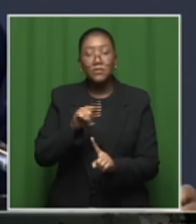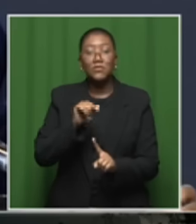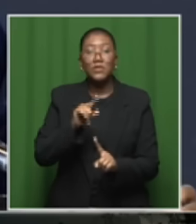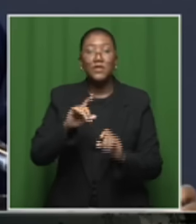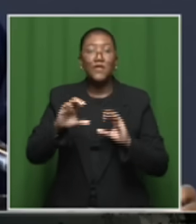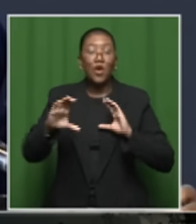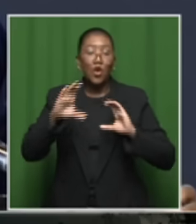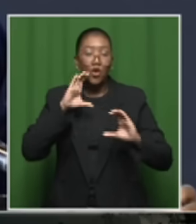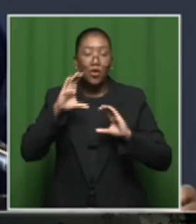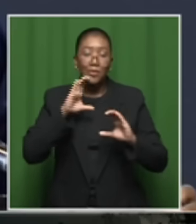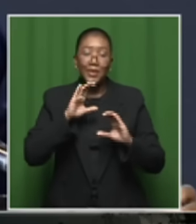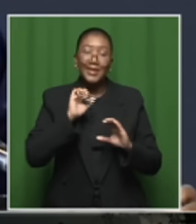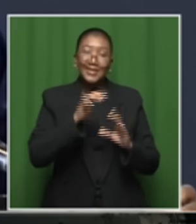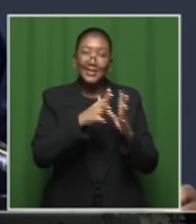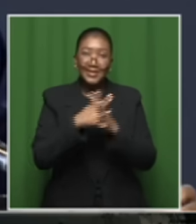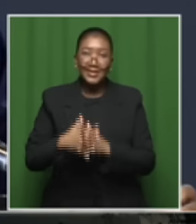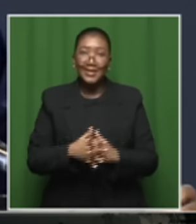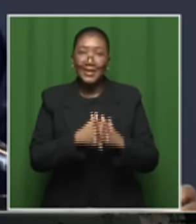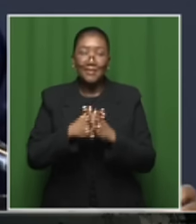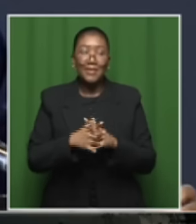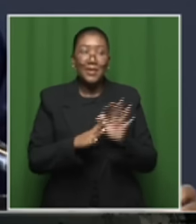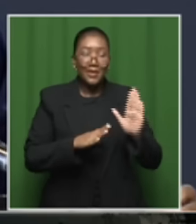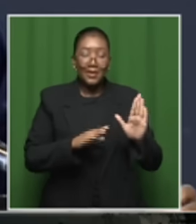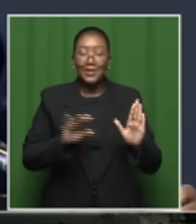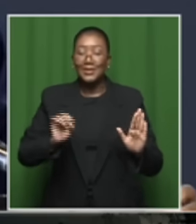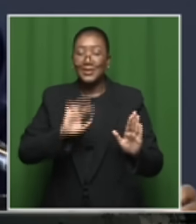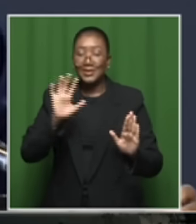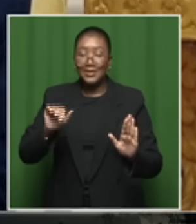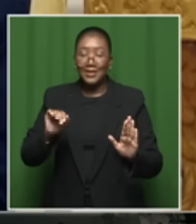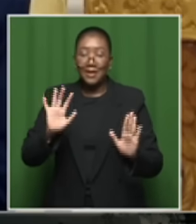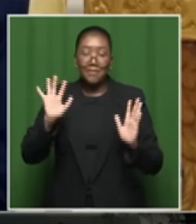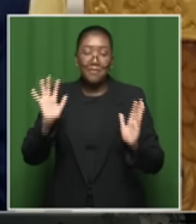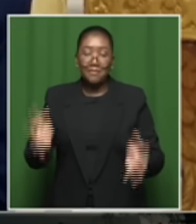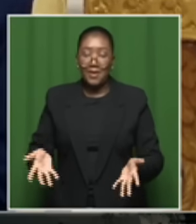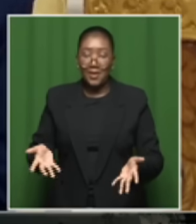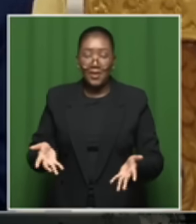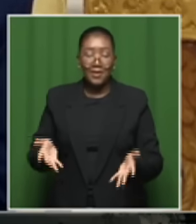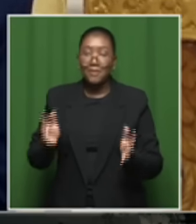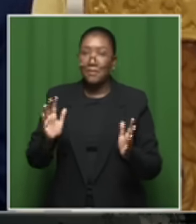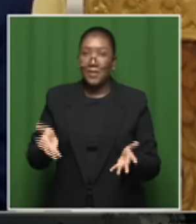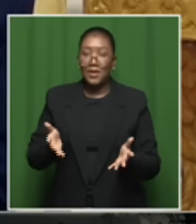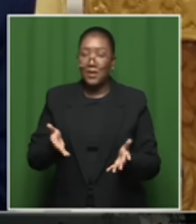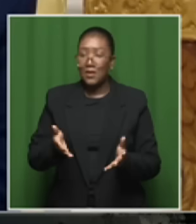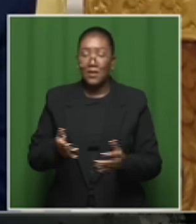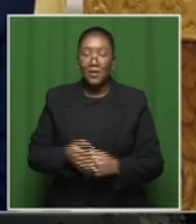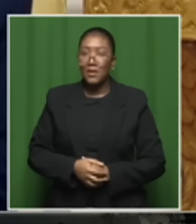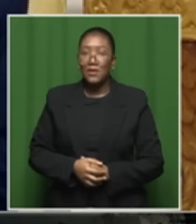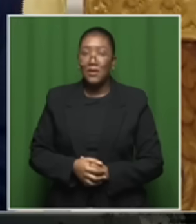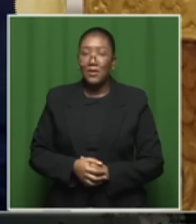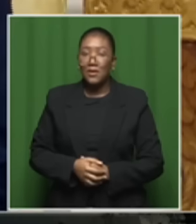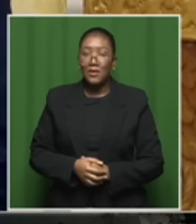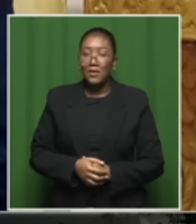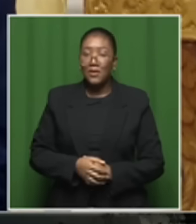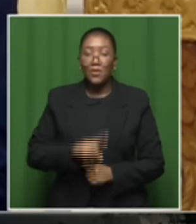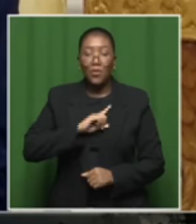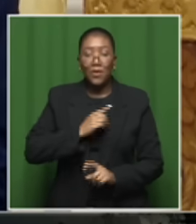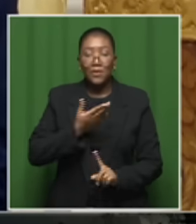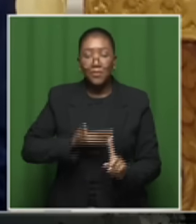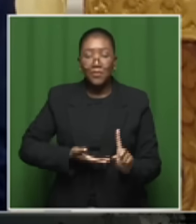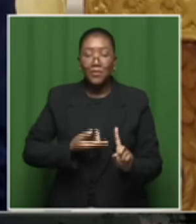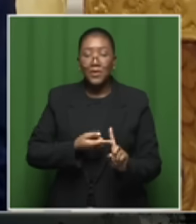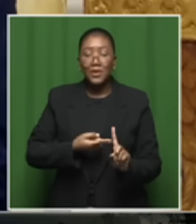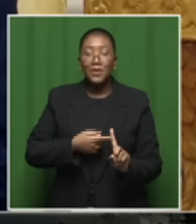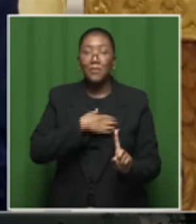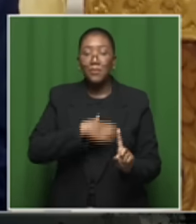with officials. It's not a question of a must to meet the head of state, because the counterpart of